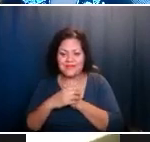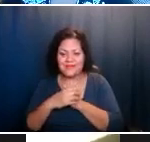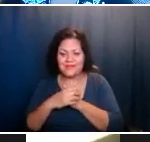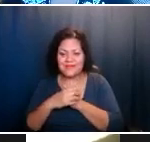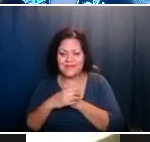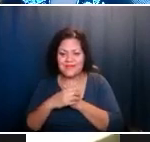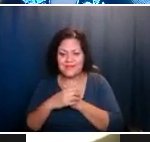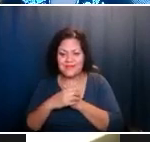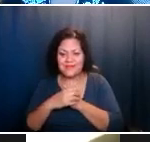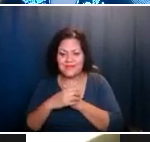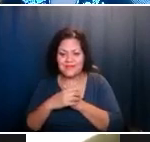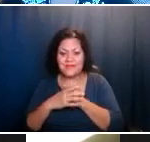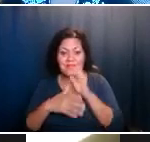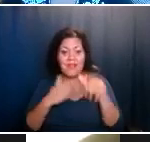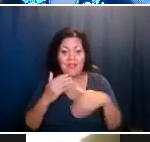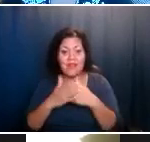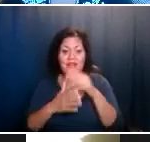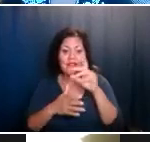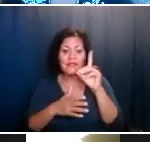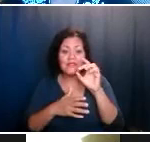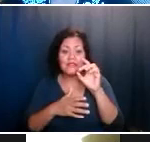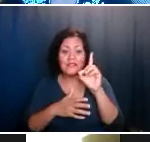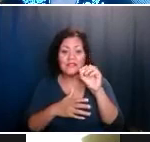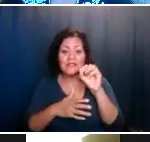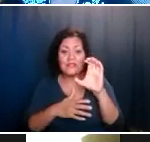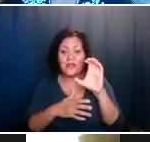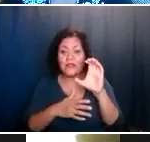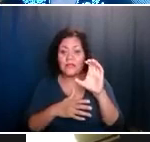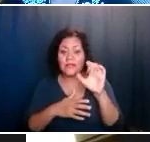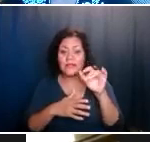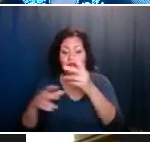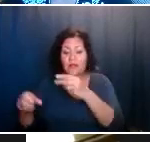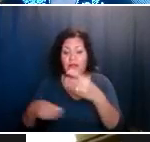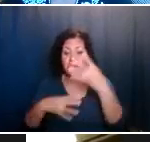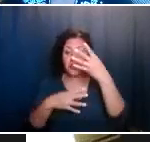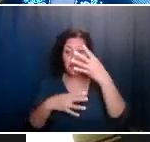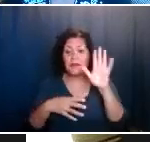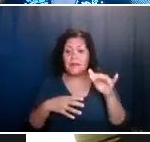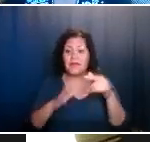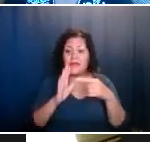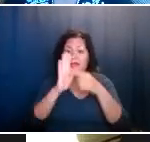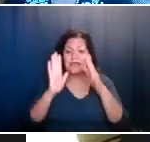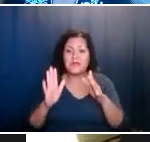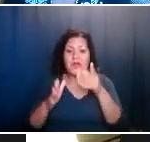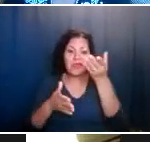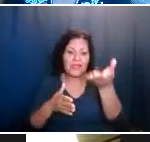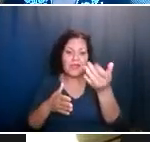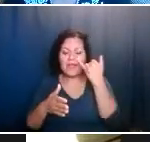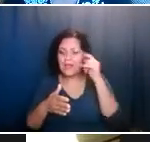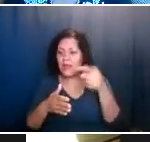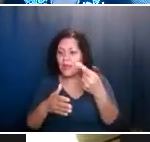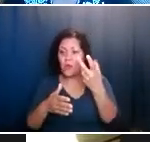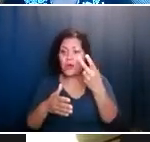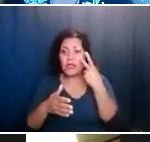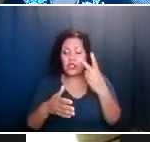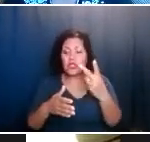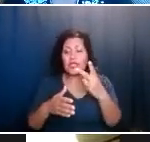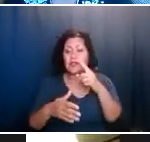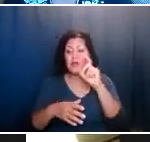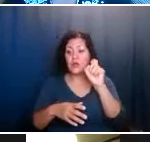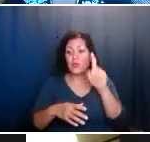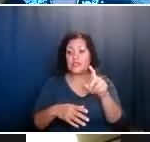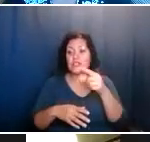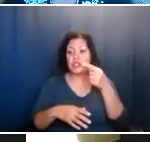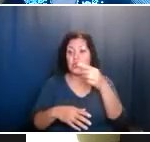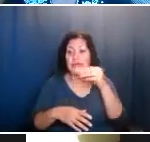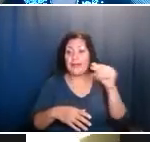All of the documents that are uploaded by the exhibitors are in here. If I just want to look at the Q&A by itself,